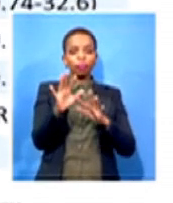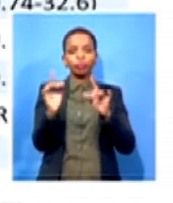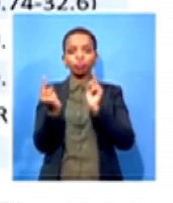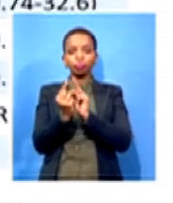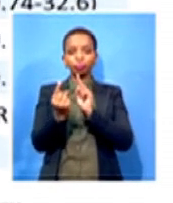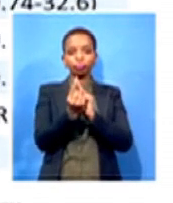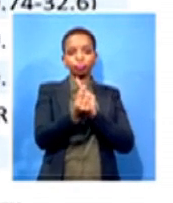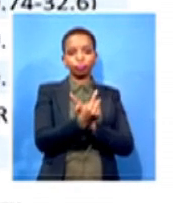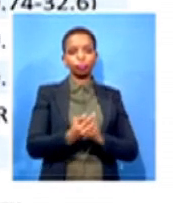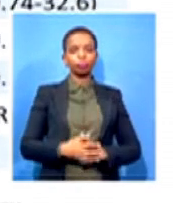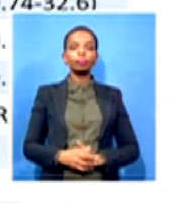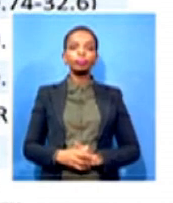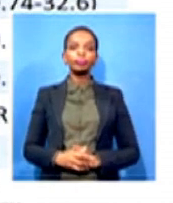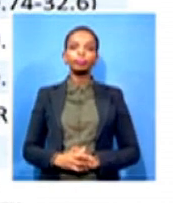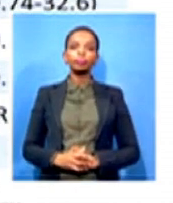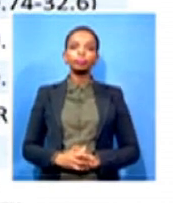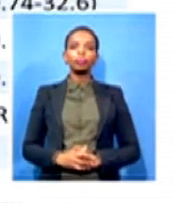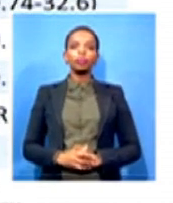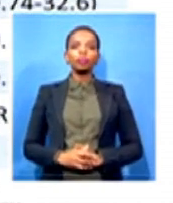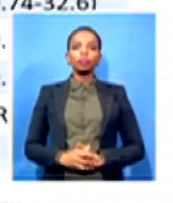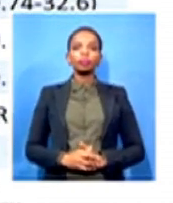So this study, the study that look at